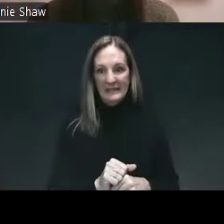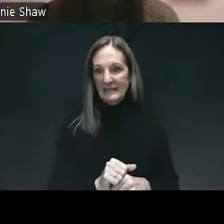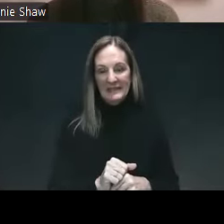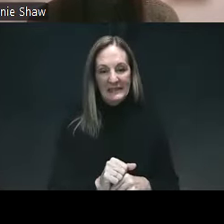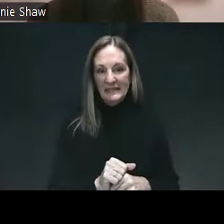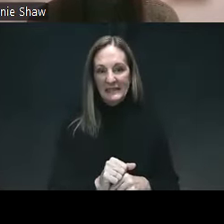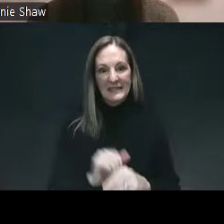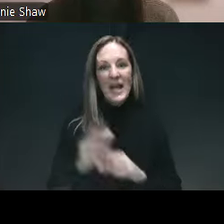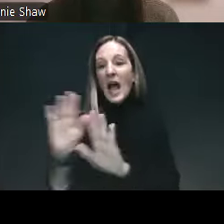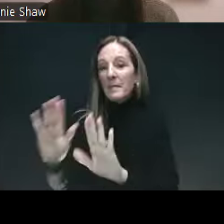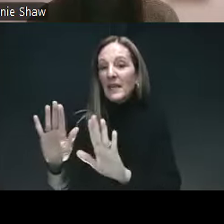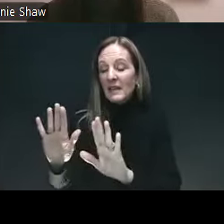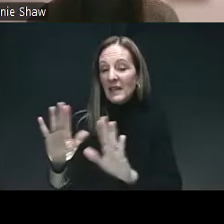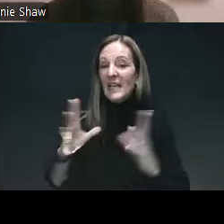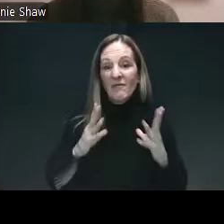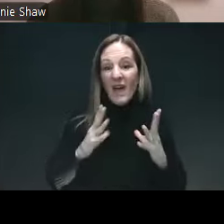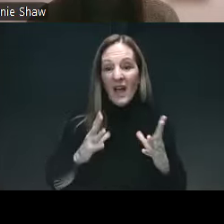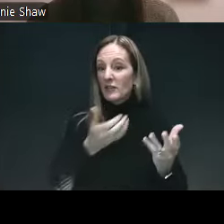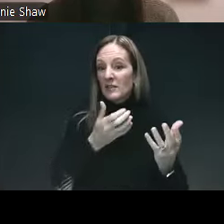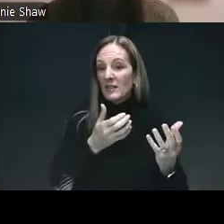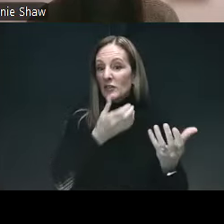No offense to anyone, it's just not my thing.